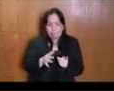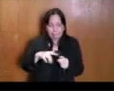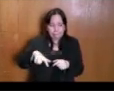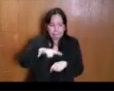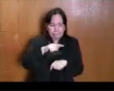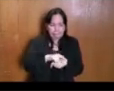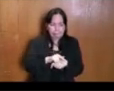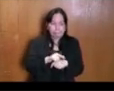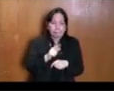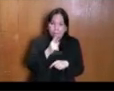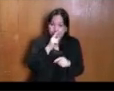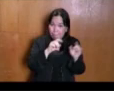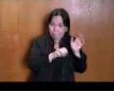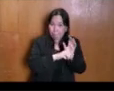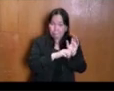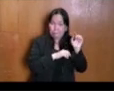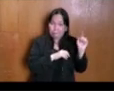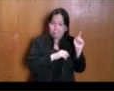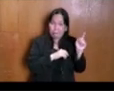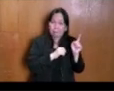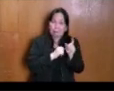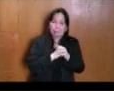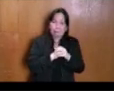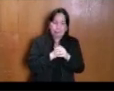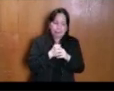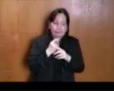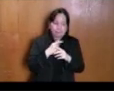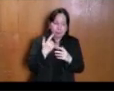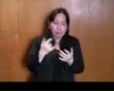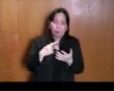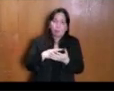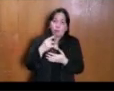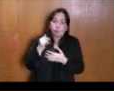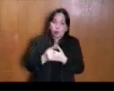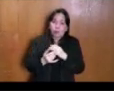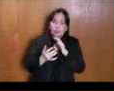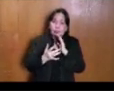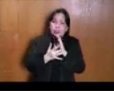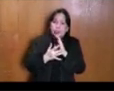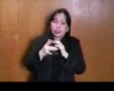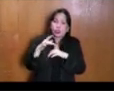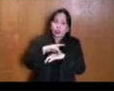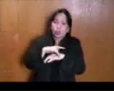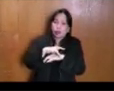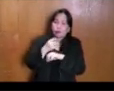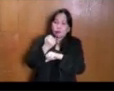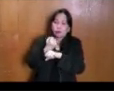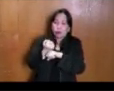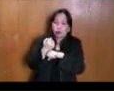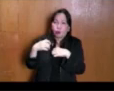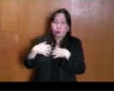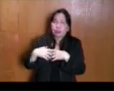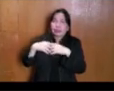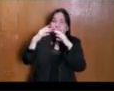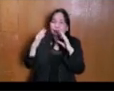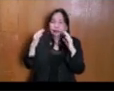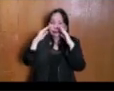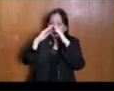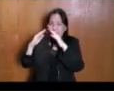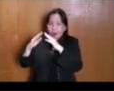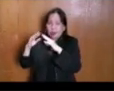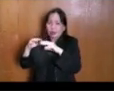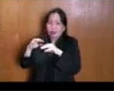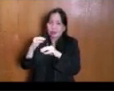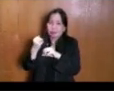So, as an example, in my current project called the Digital Earth for Resilient Housing and Infrastructure in the